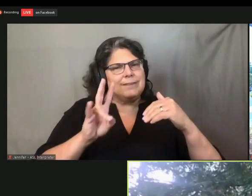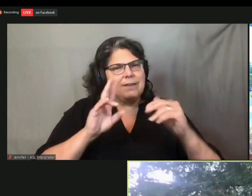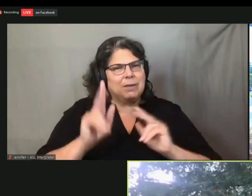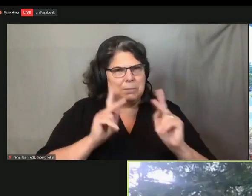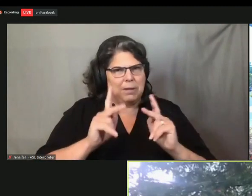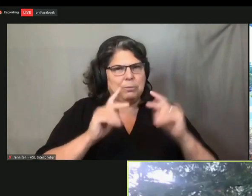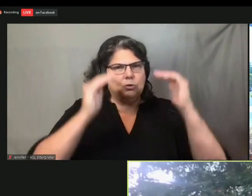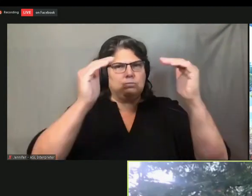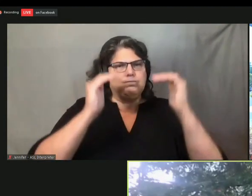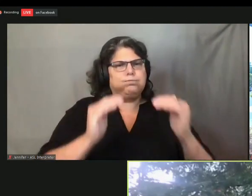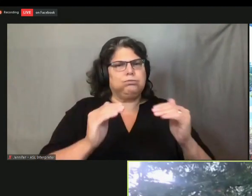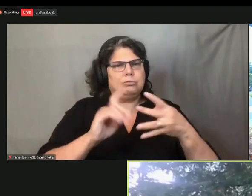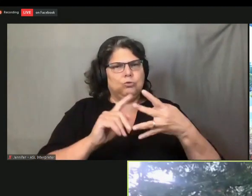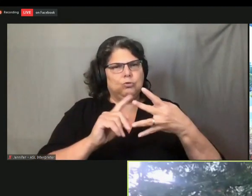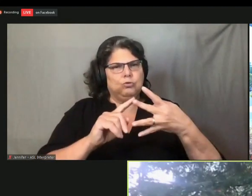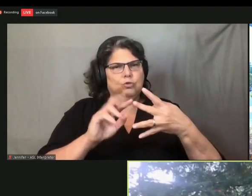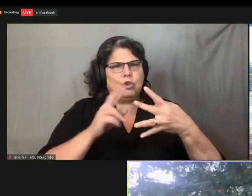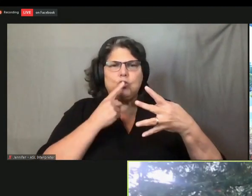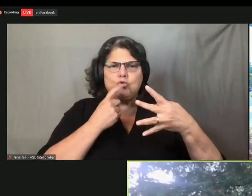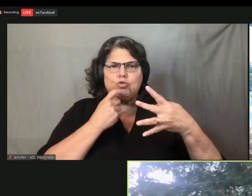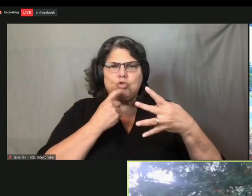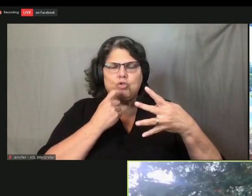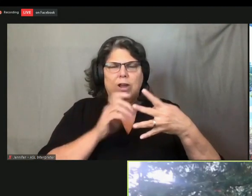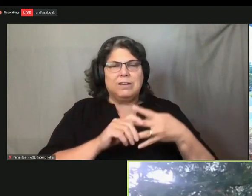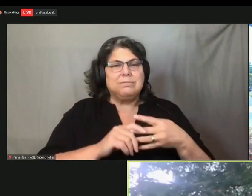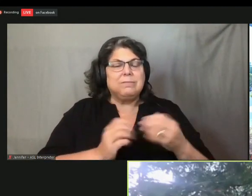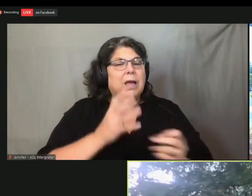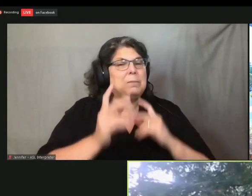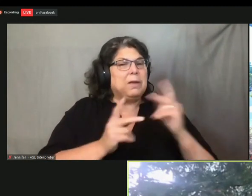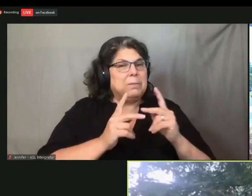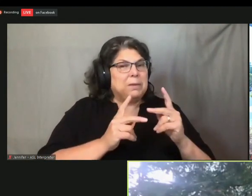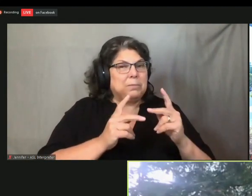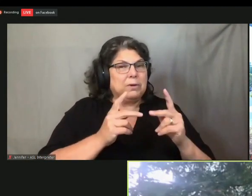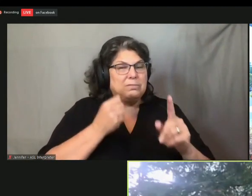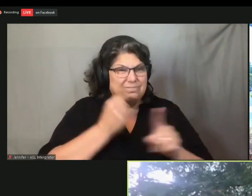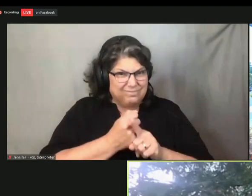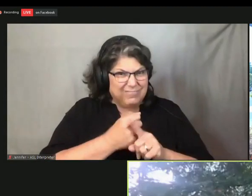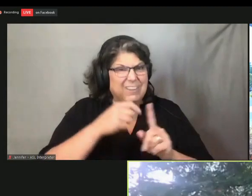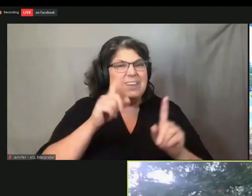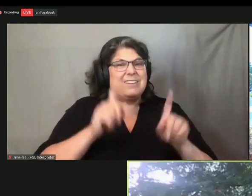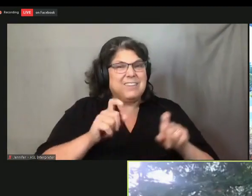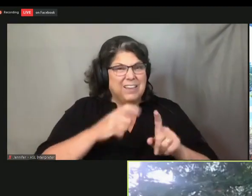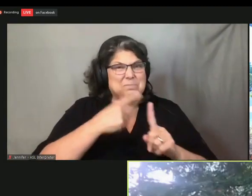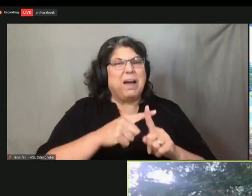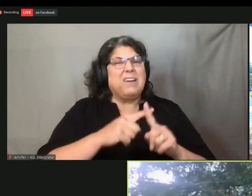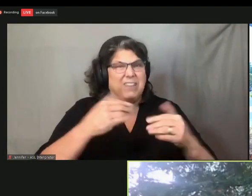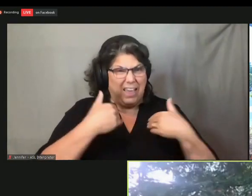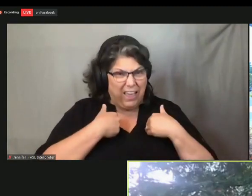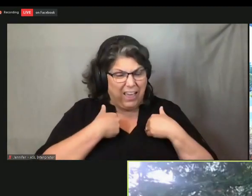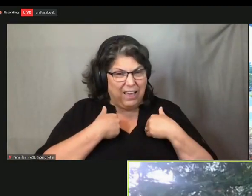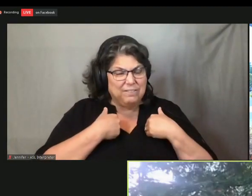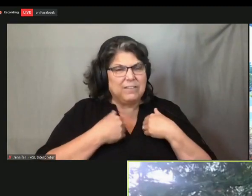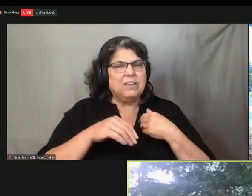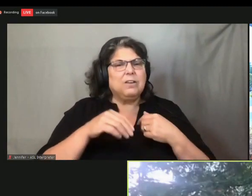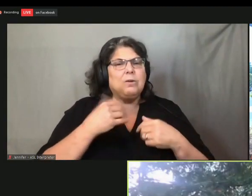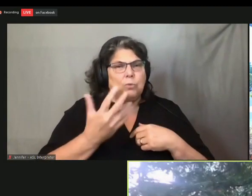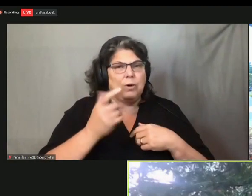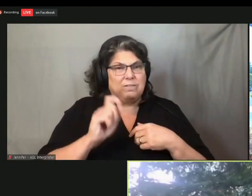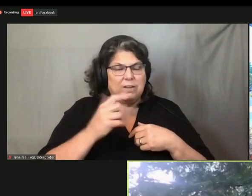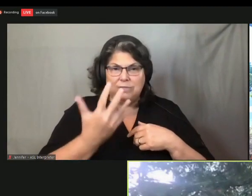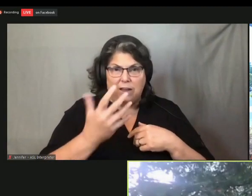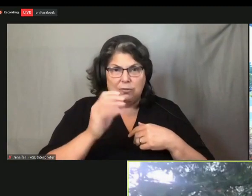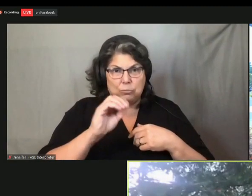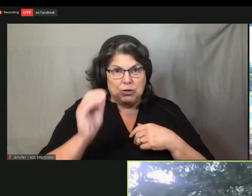tier. Our test positivity rate is 5.3%, which is low enough to move us into the red